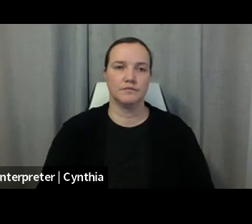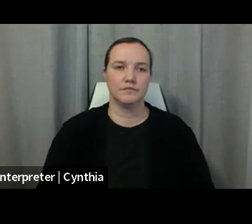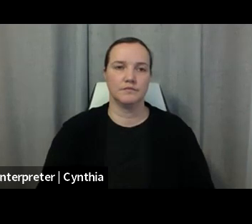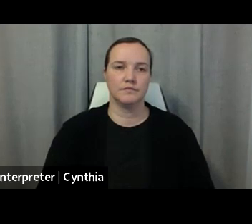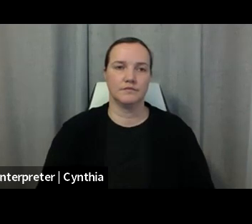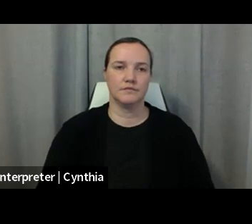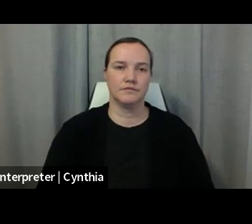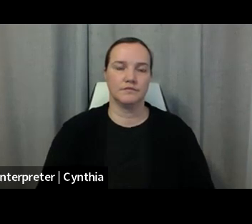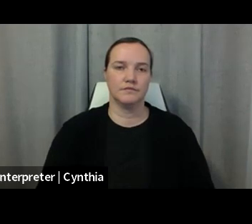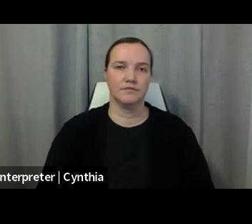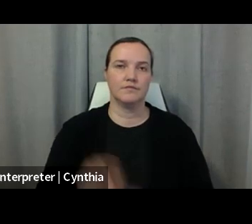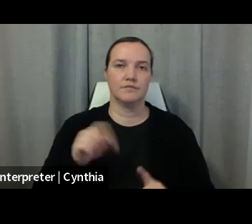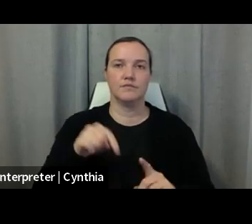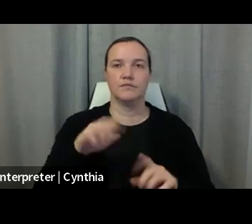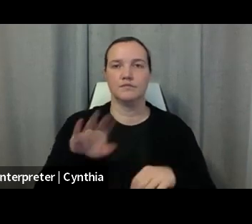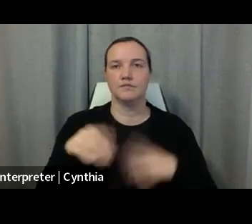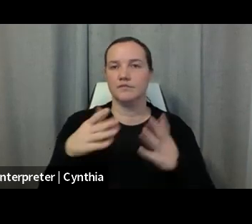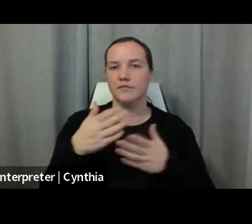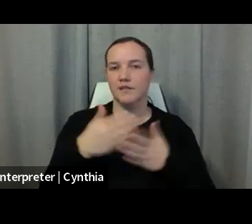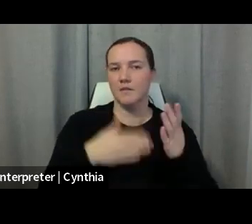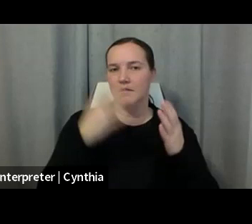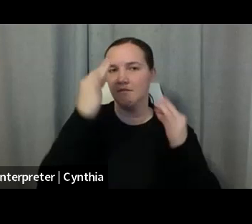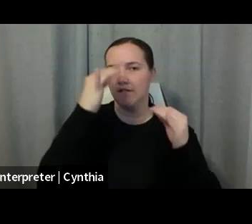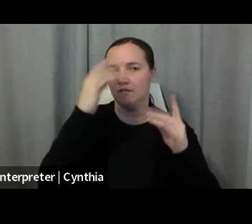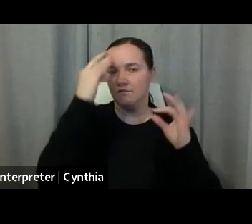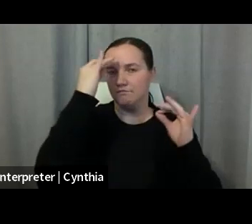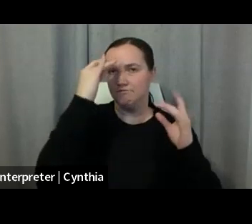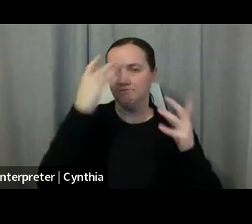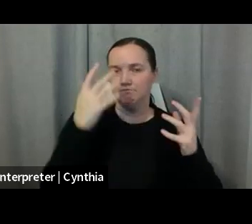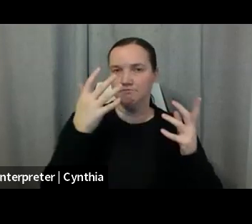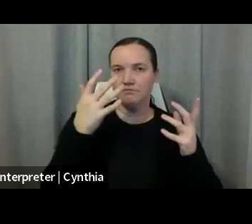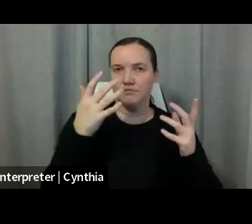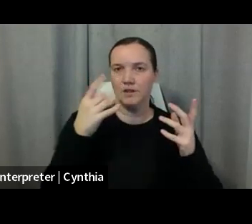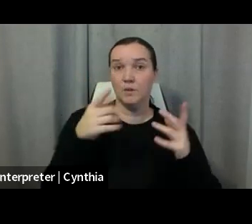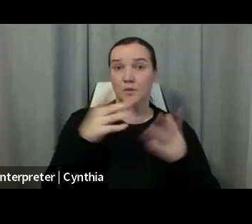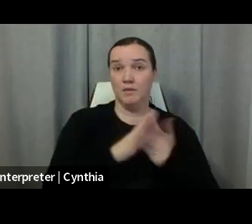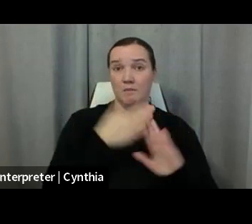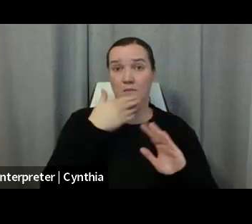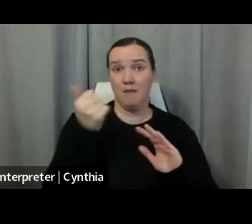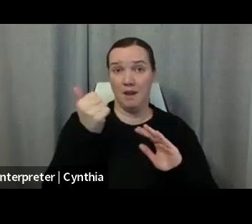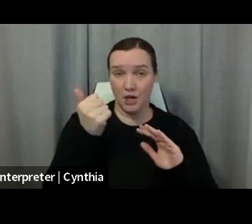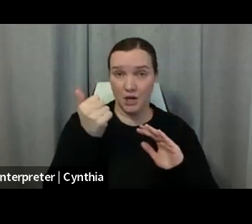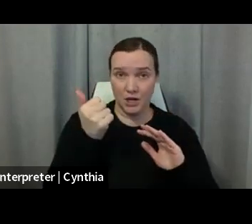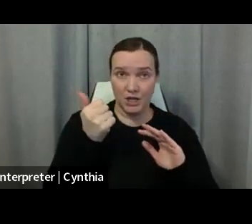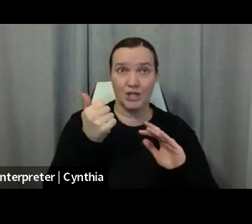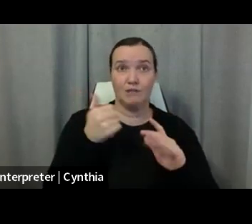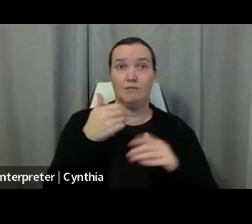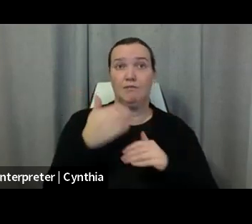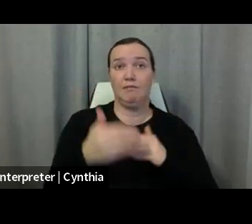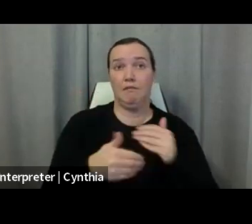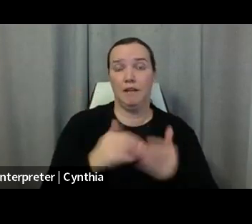Okay, so just to give you some things to think about. And I also know that you get better at this as you get more comfortable with the idea